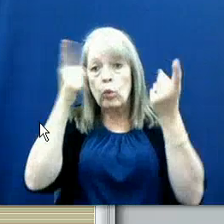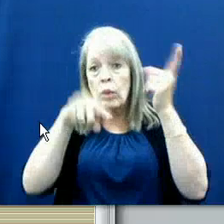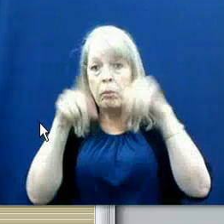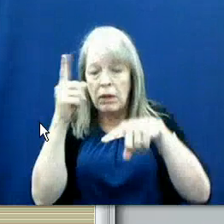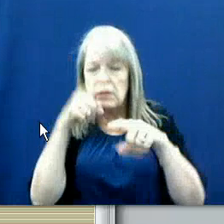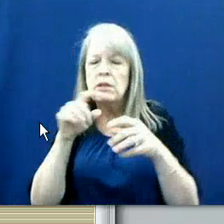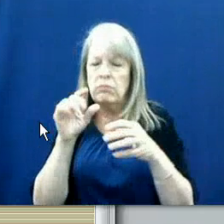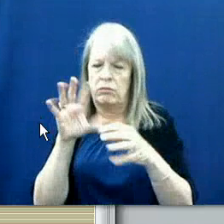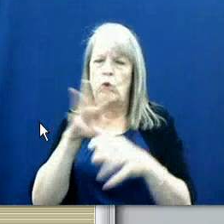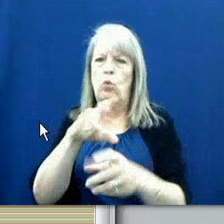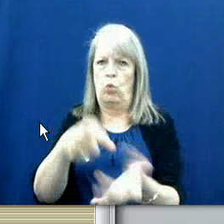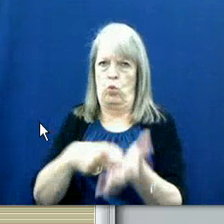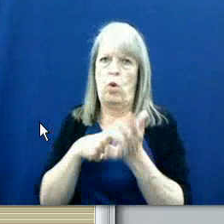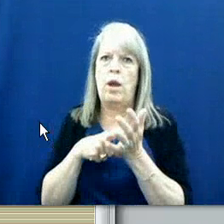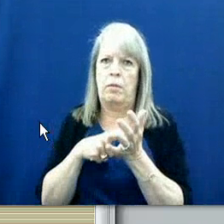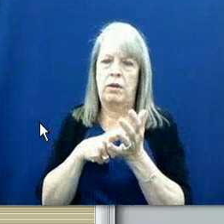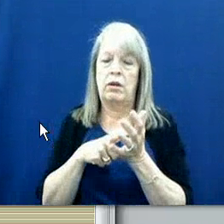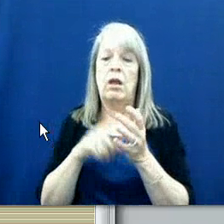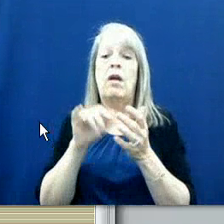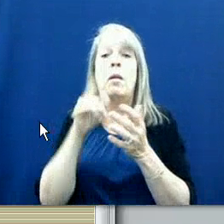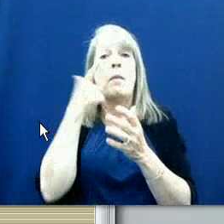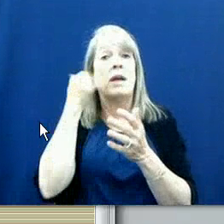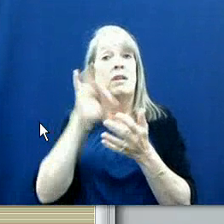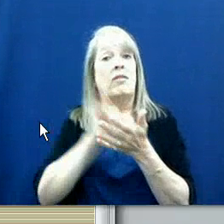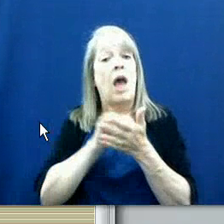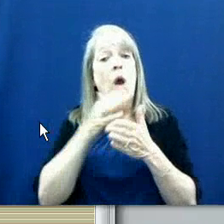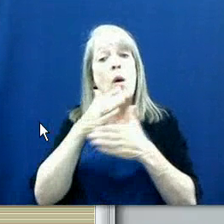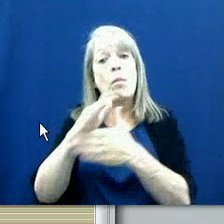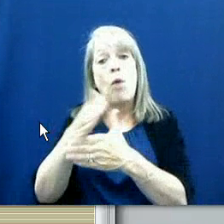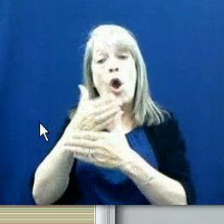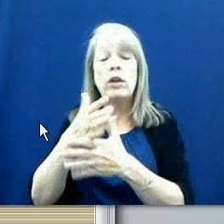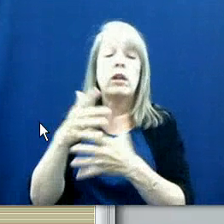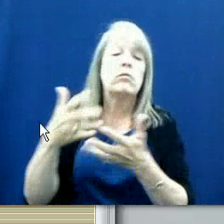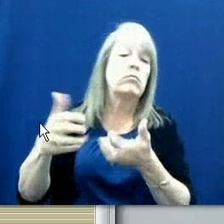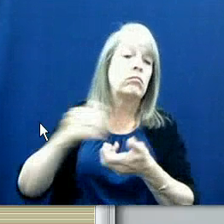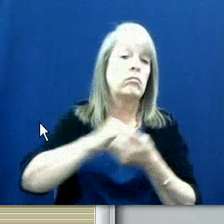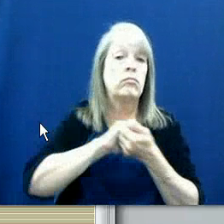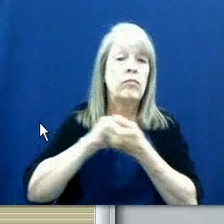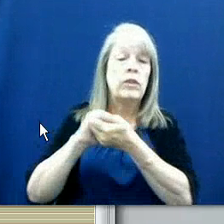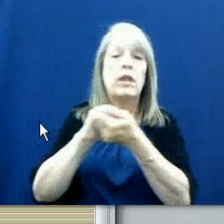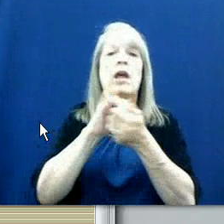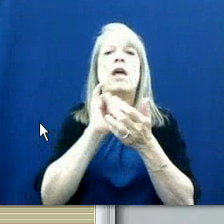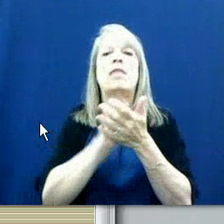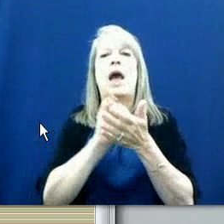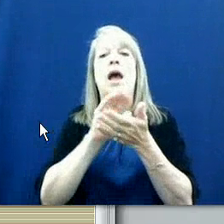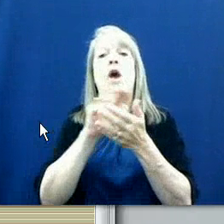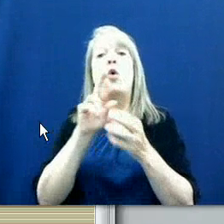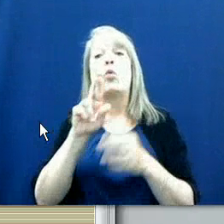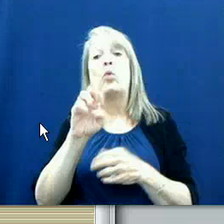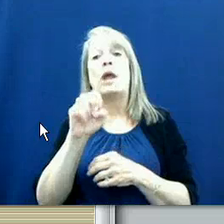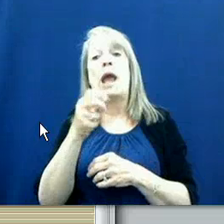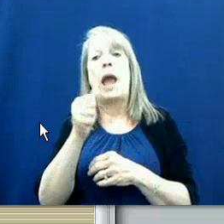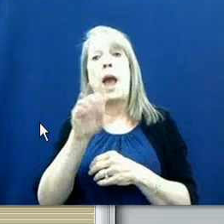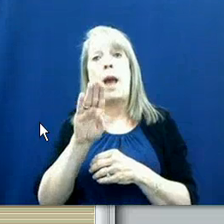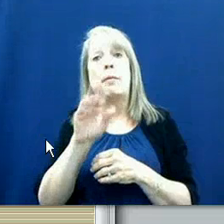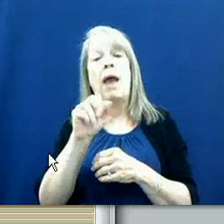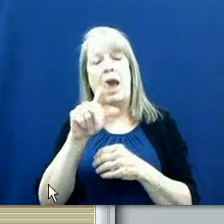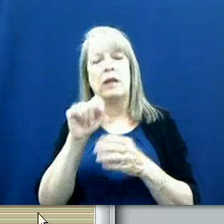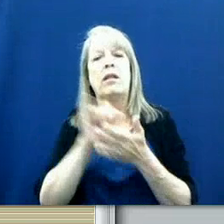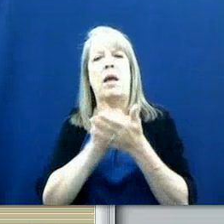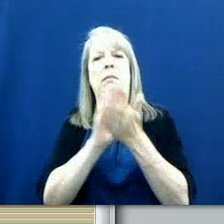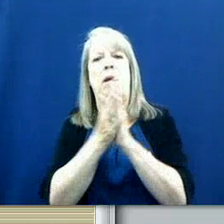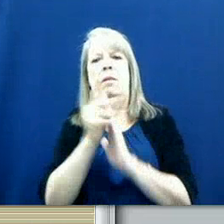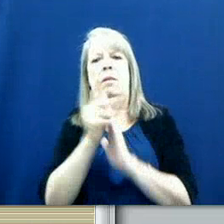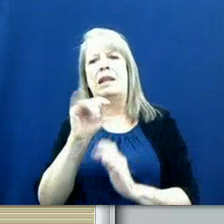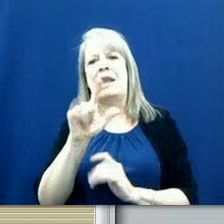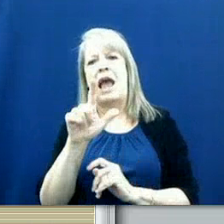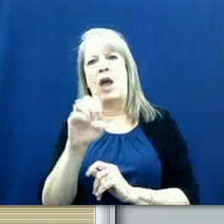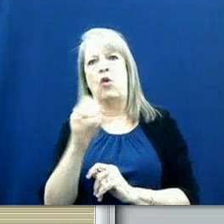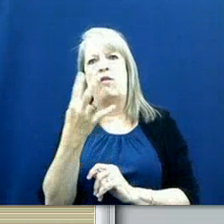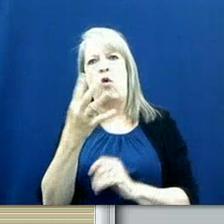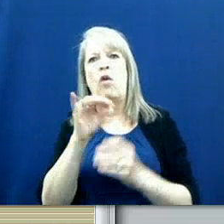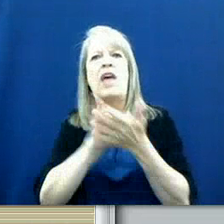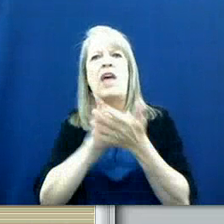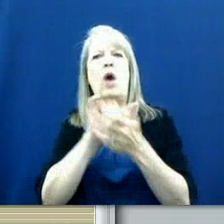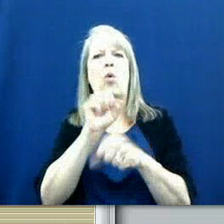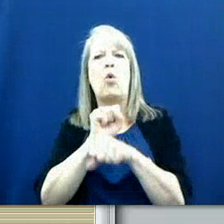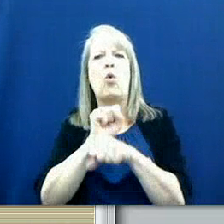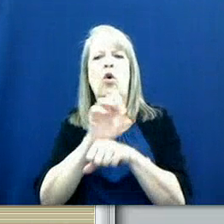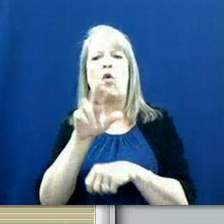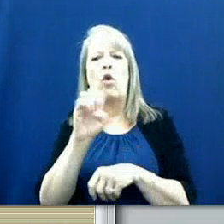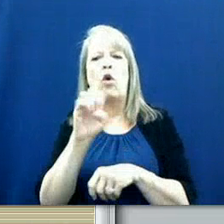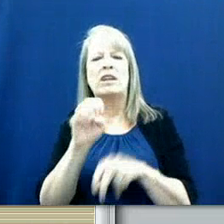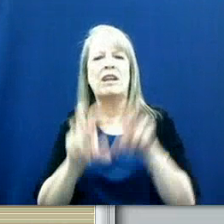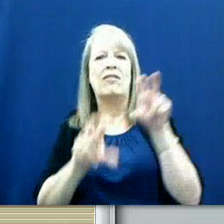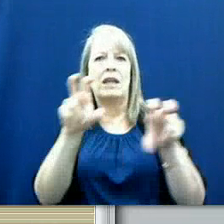part of this partnering effort, the Rehab Act became Title IV of the Workforce Investment Act. However,